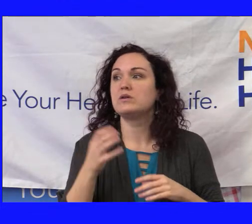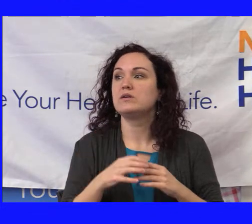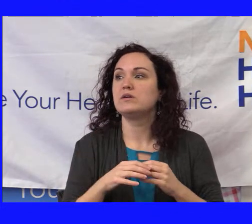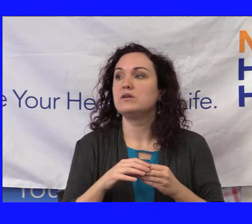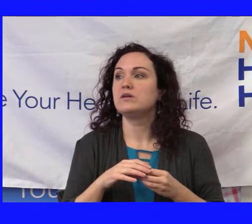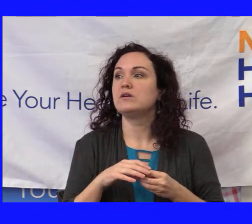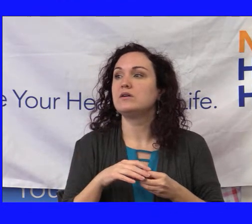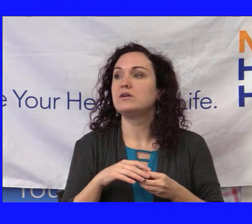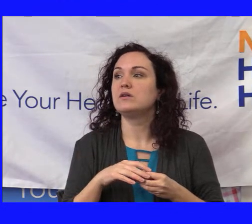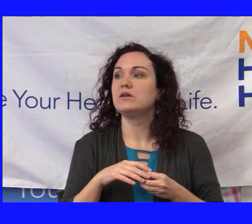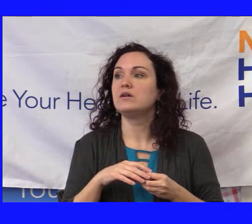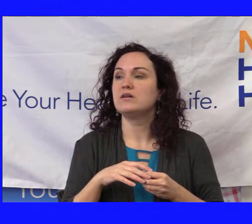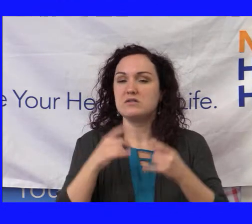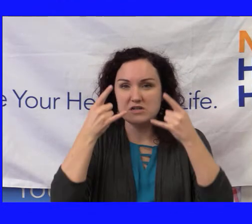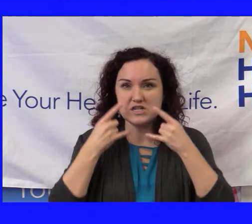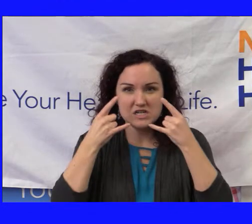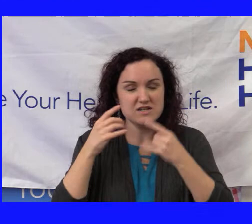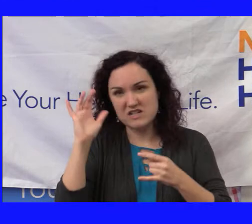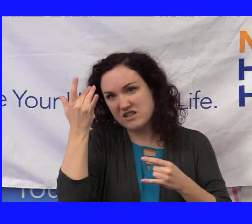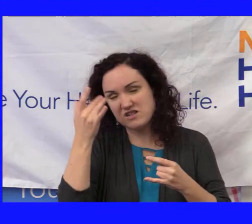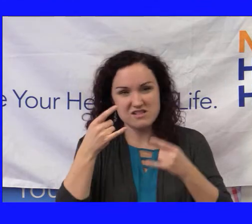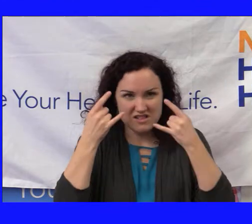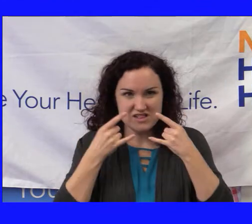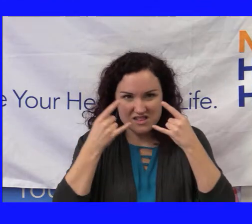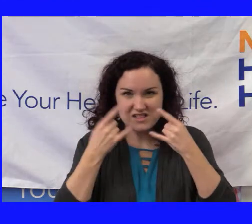This mask. The prior